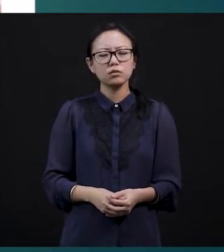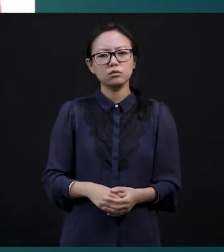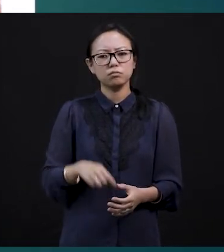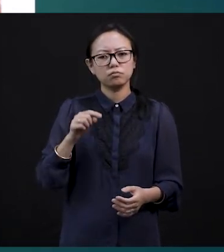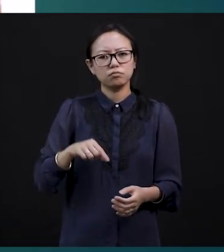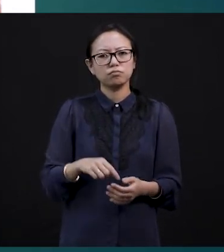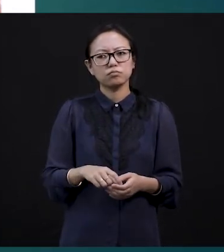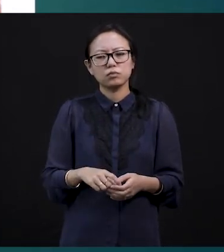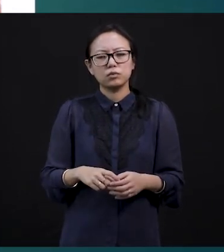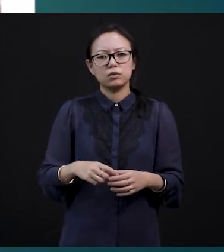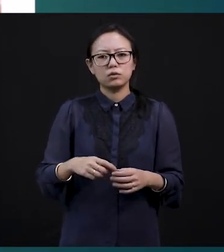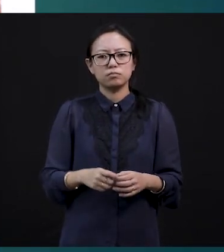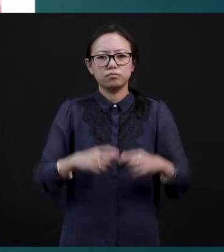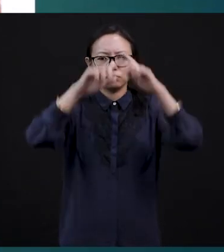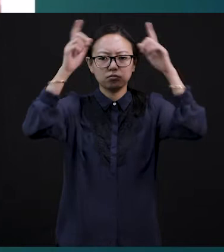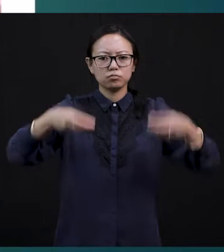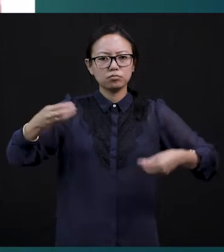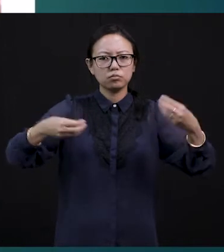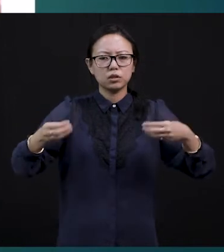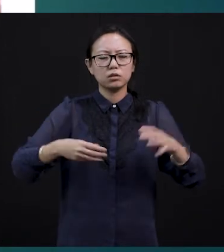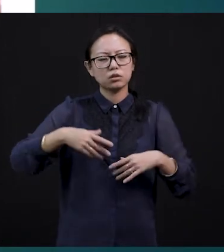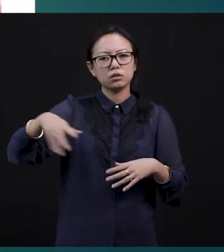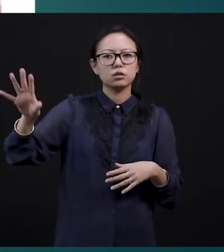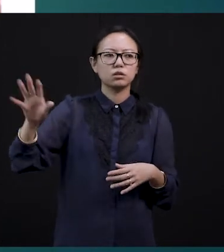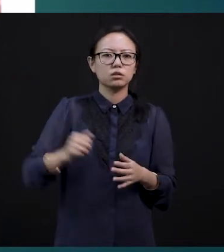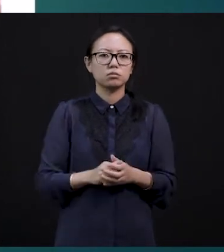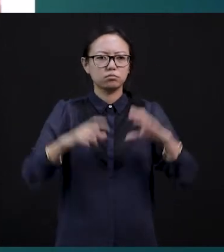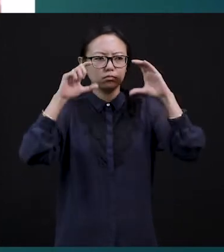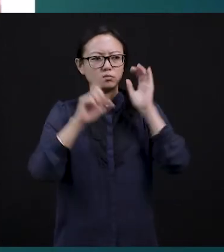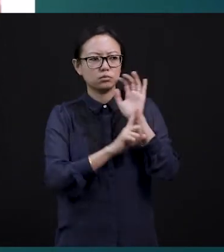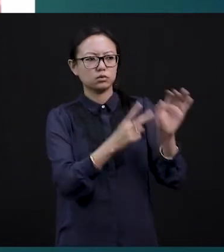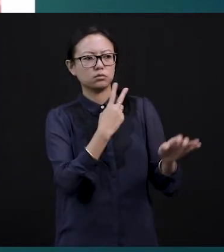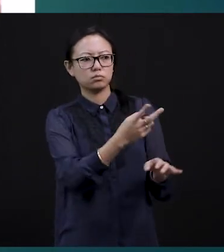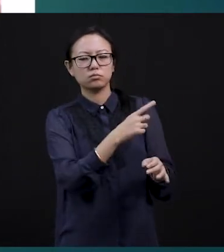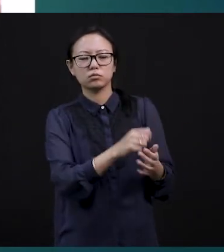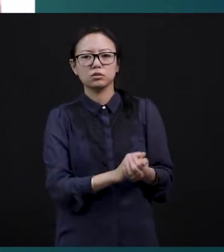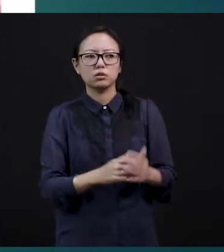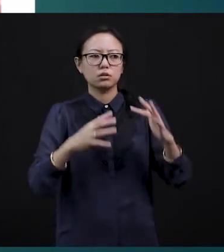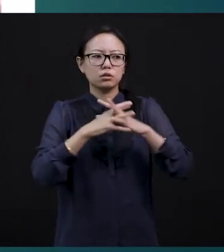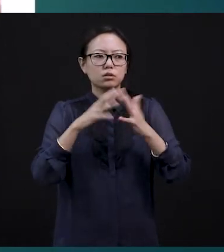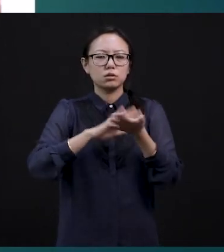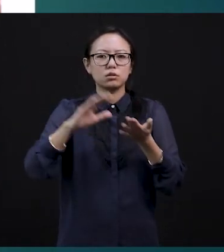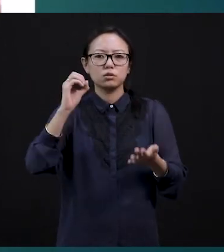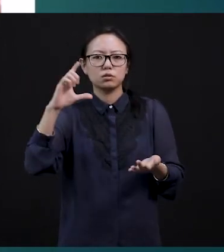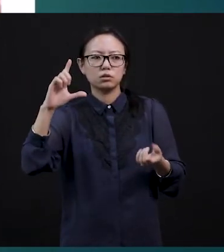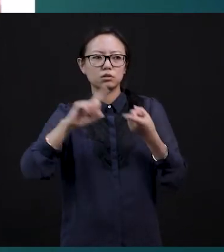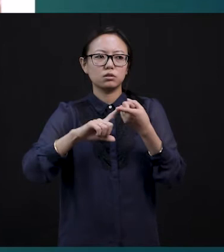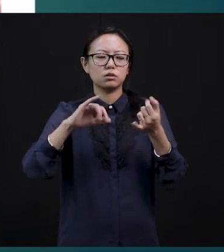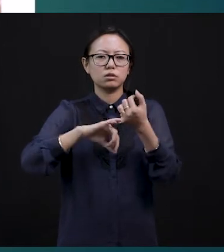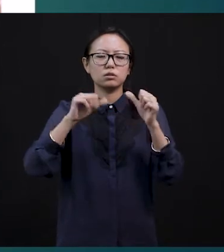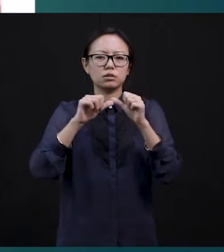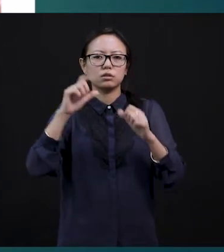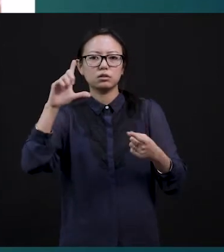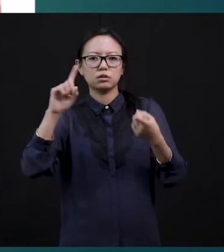to the market, this is a wholesale place that you see up on the screen. Wholesale means when there is a lot of